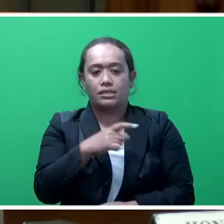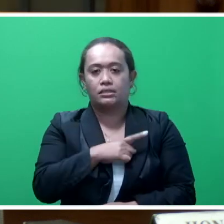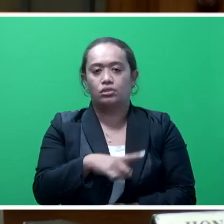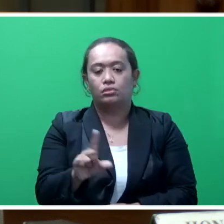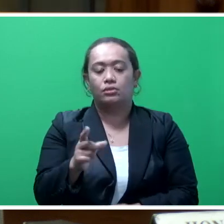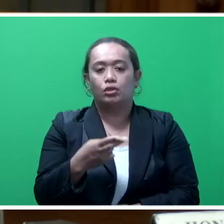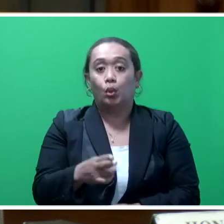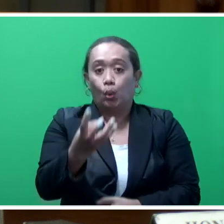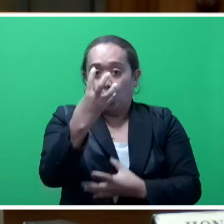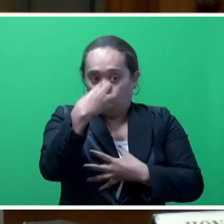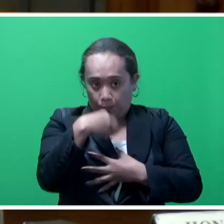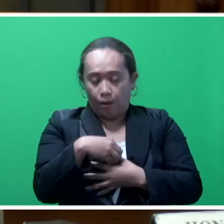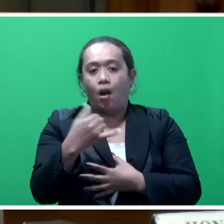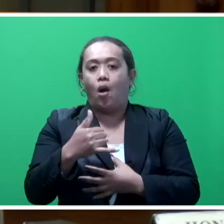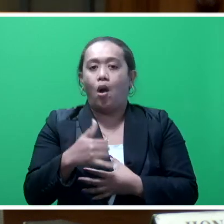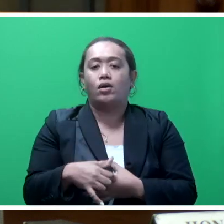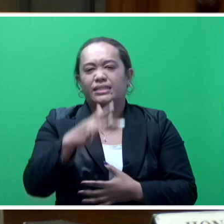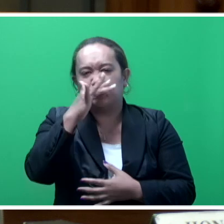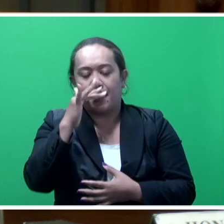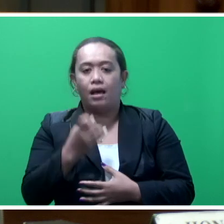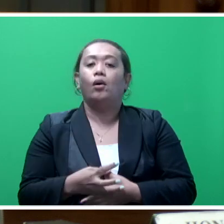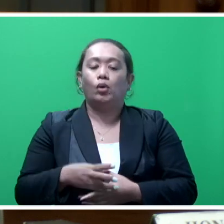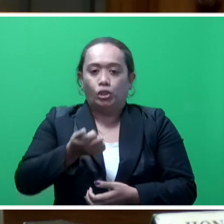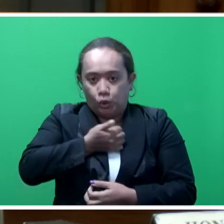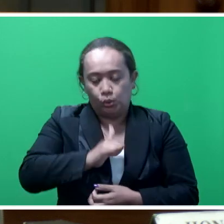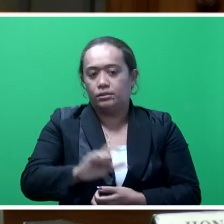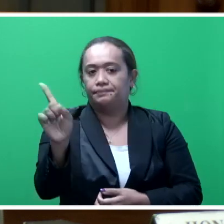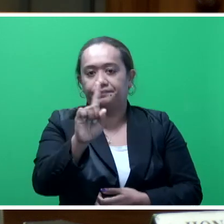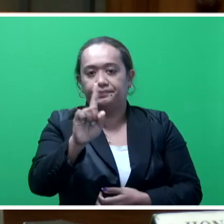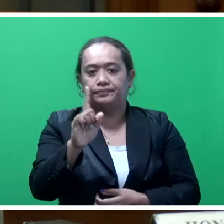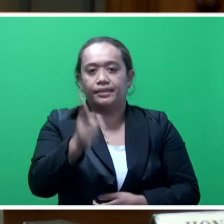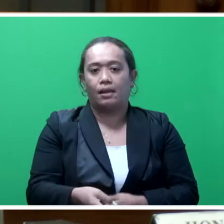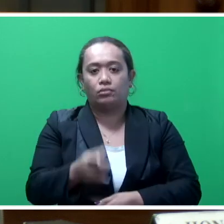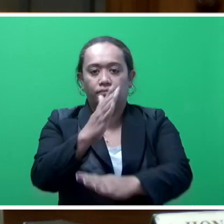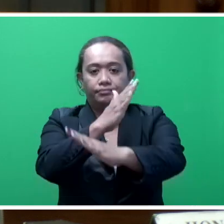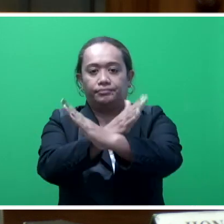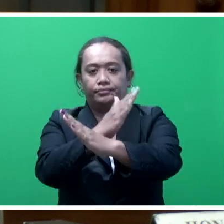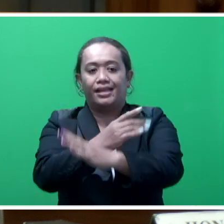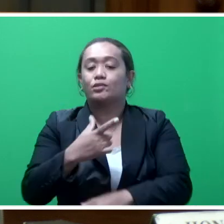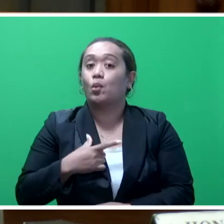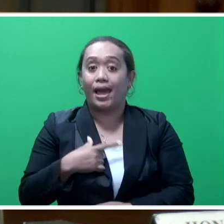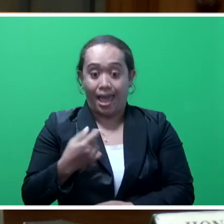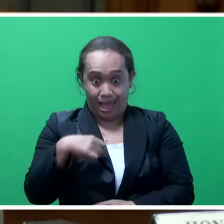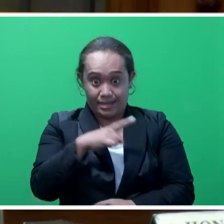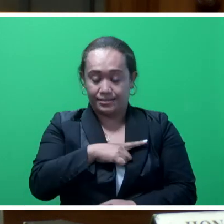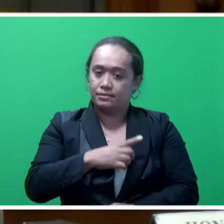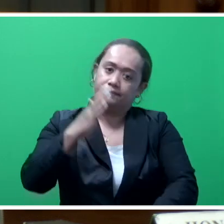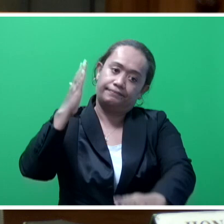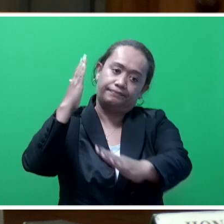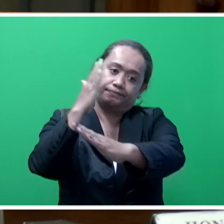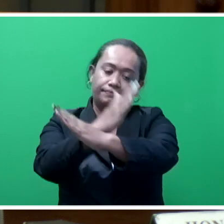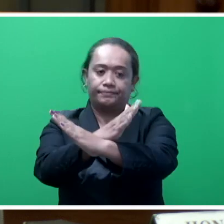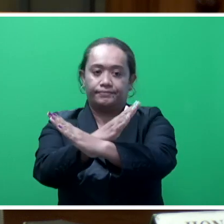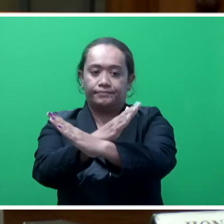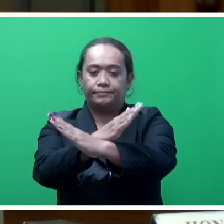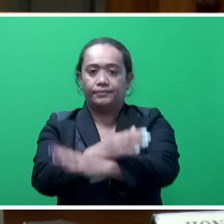through its residue on human health, Mr. Speaker say. And that is why, Mr. Speaker say, you find now there's a large number of cases